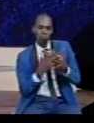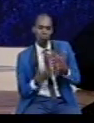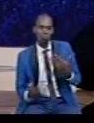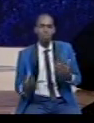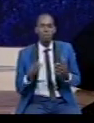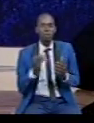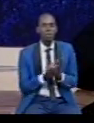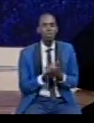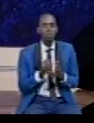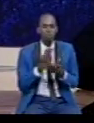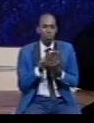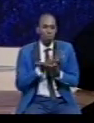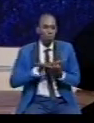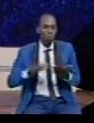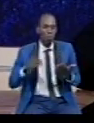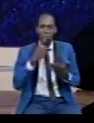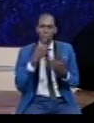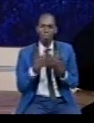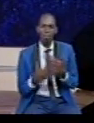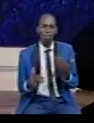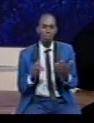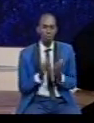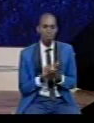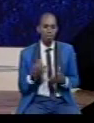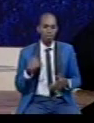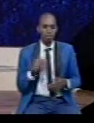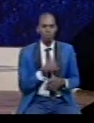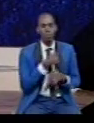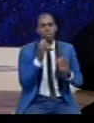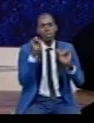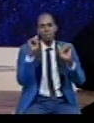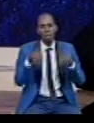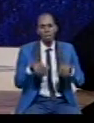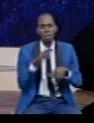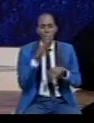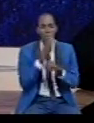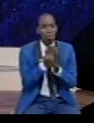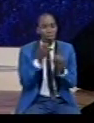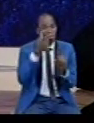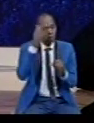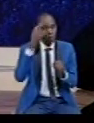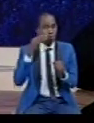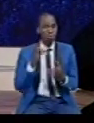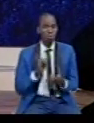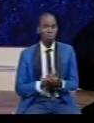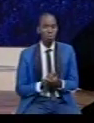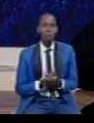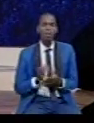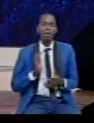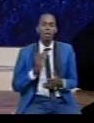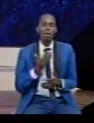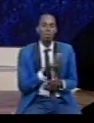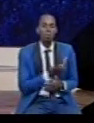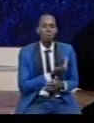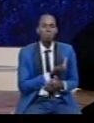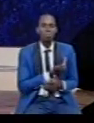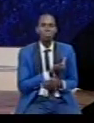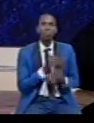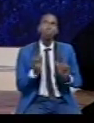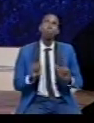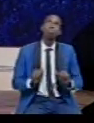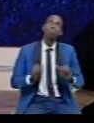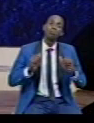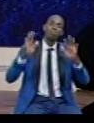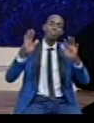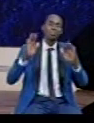the sinless blood, that we can be saved. Because of that, our dedication, our